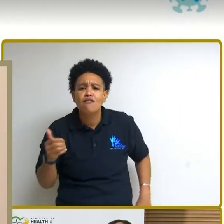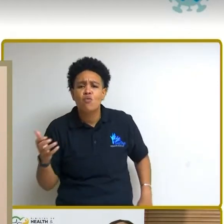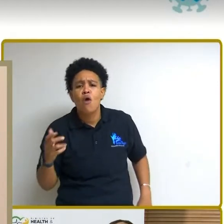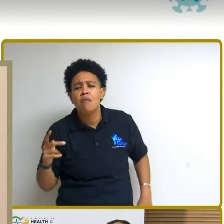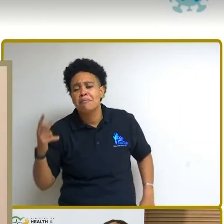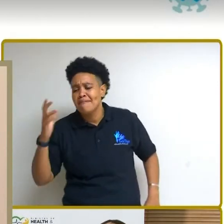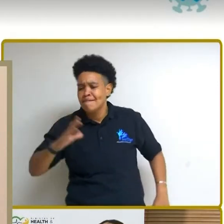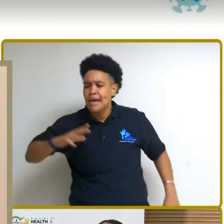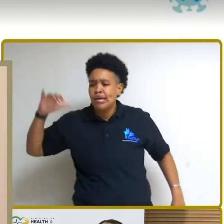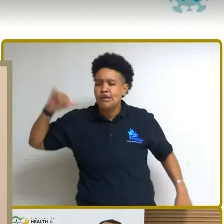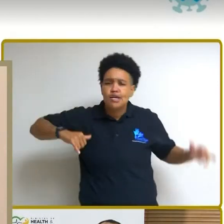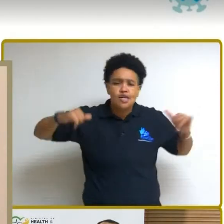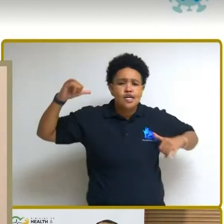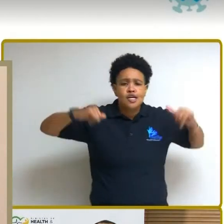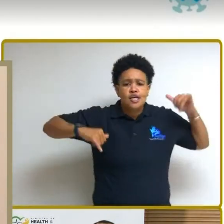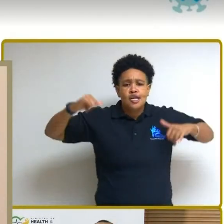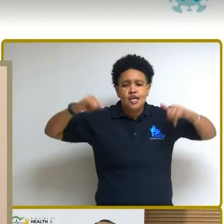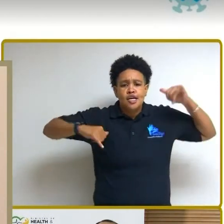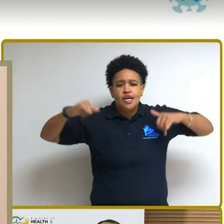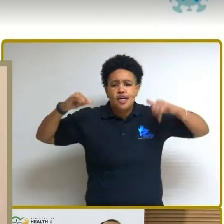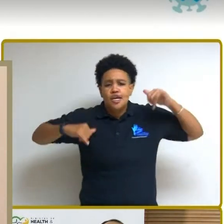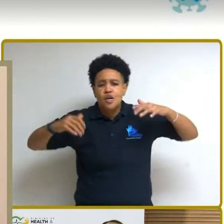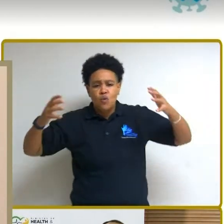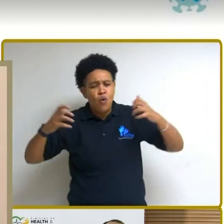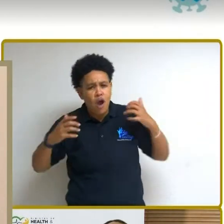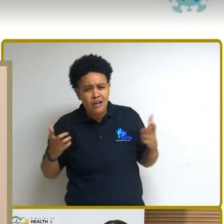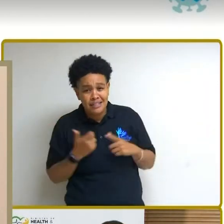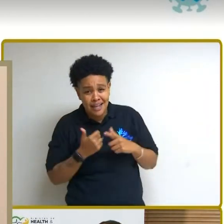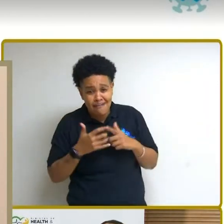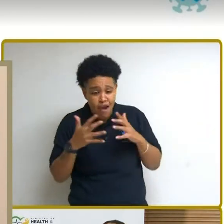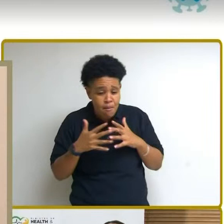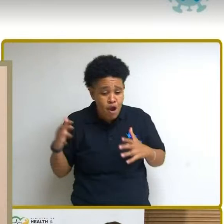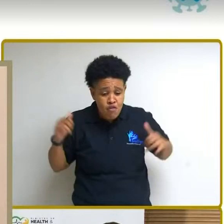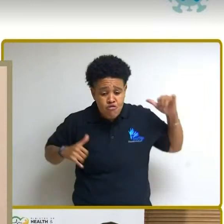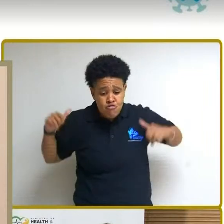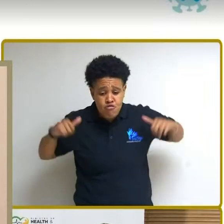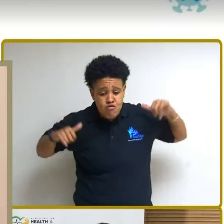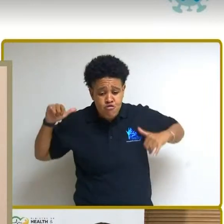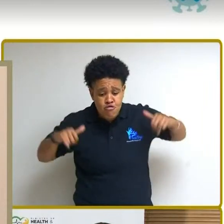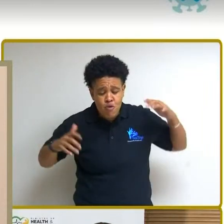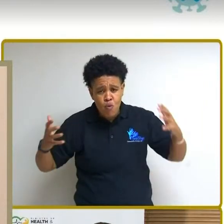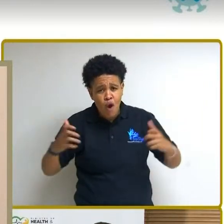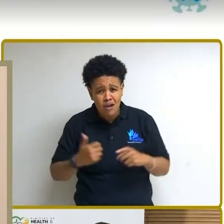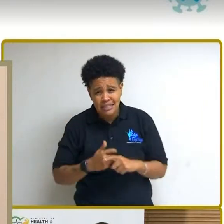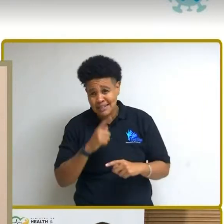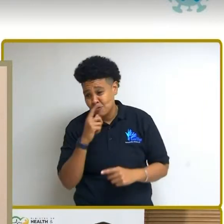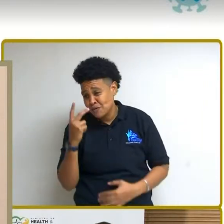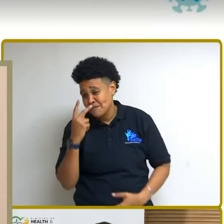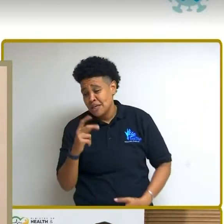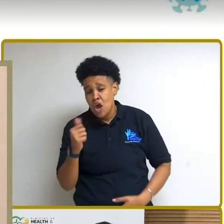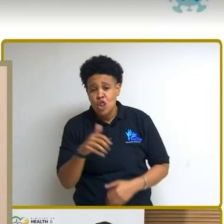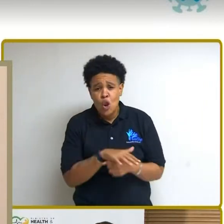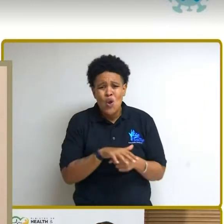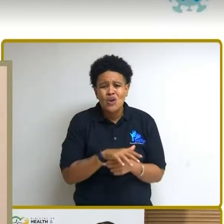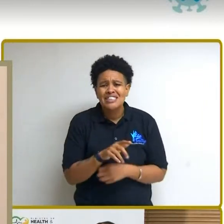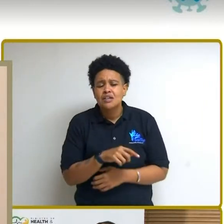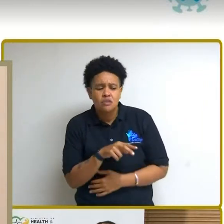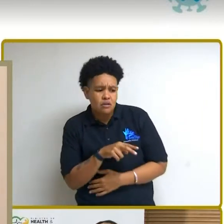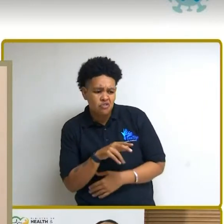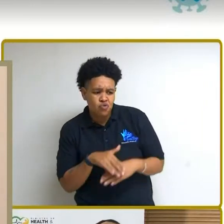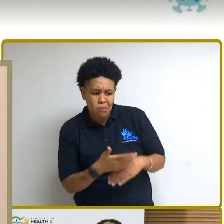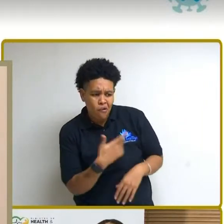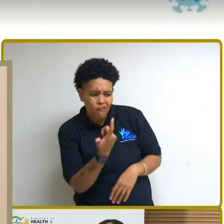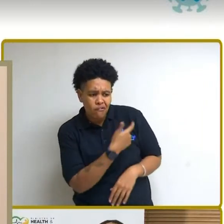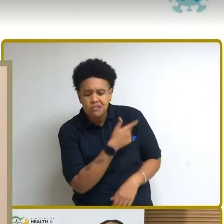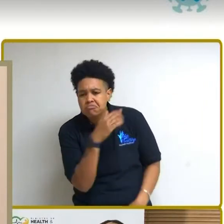tourists, visitors to come to Americans essentially to visit other jurisdictions. And so it's important